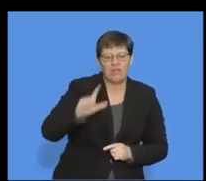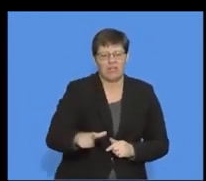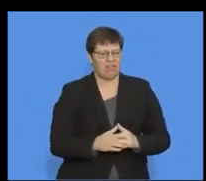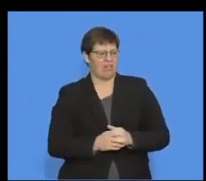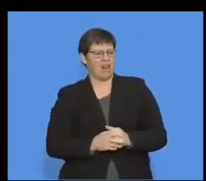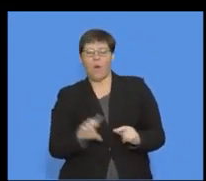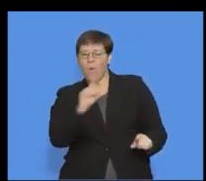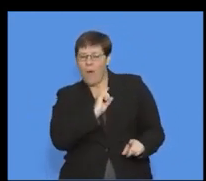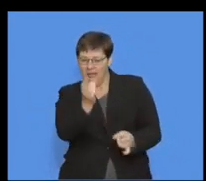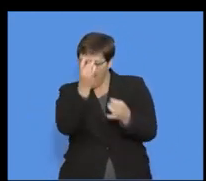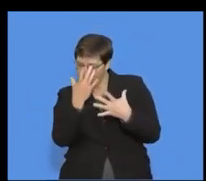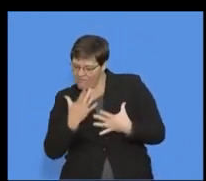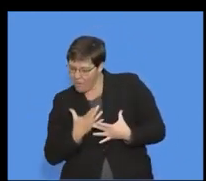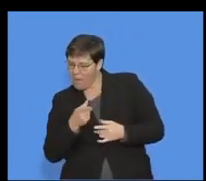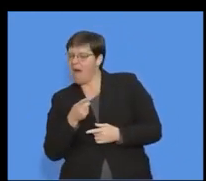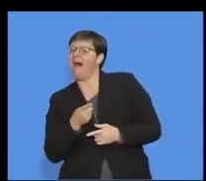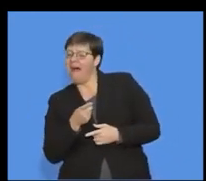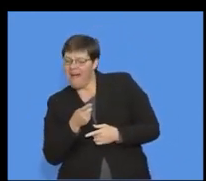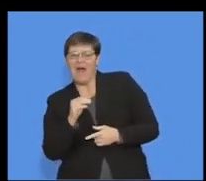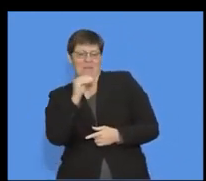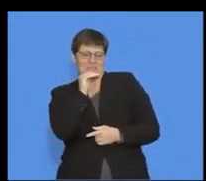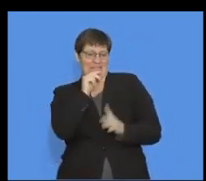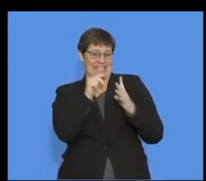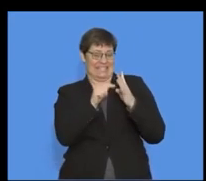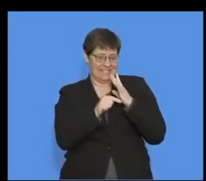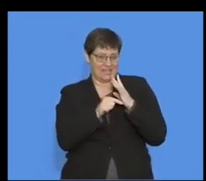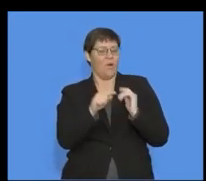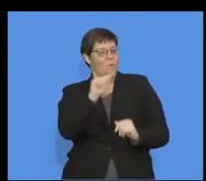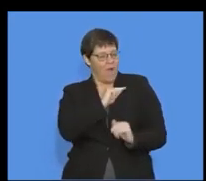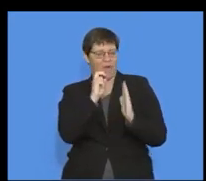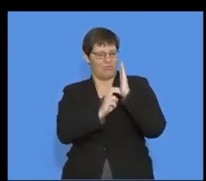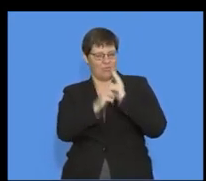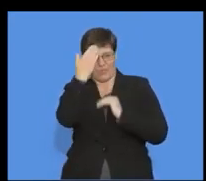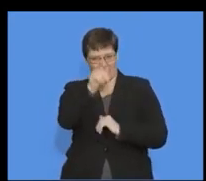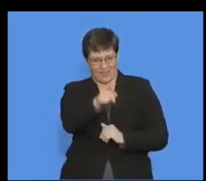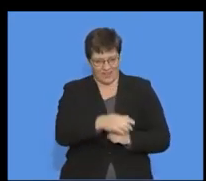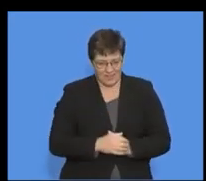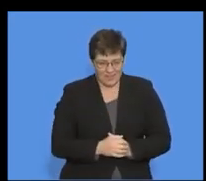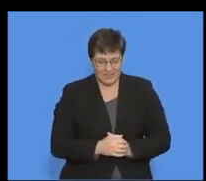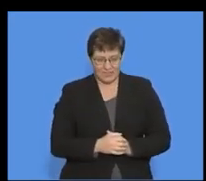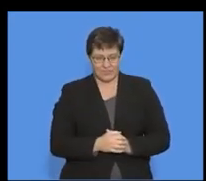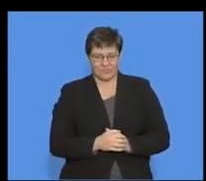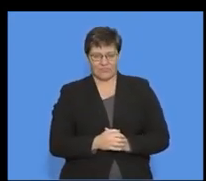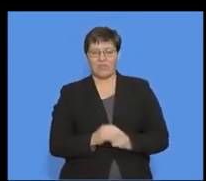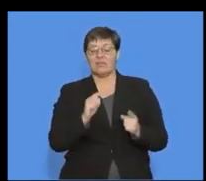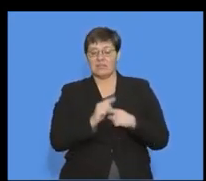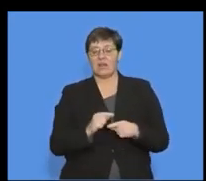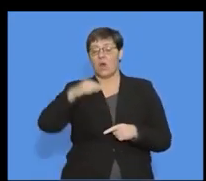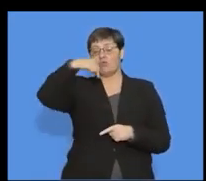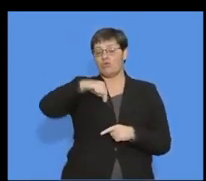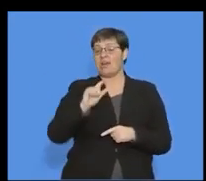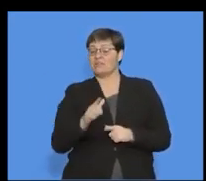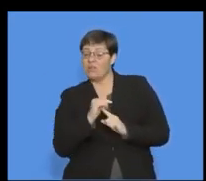you something that is implied based on the theorems that we know. Then they say